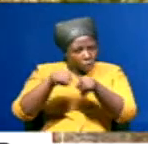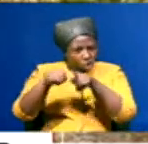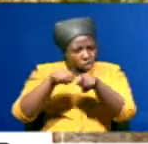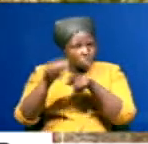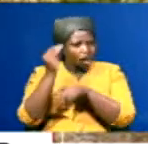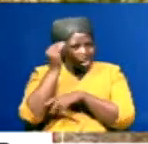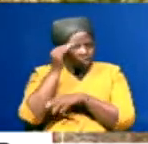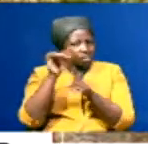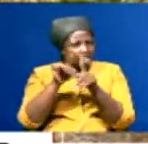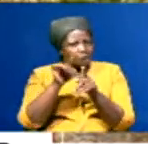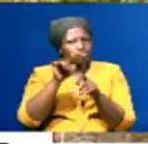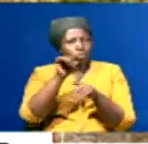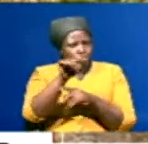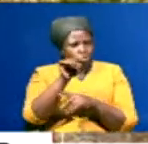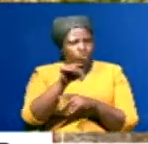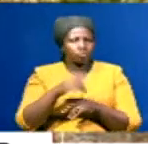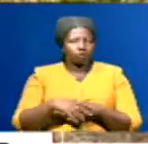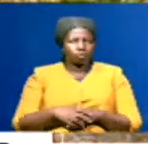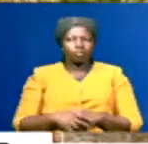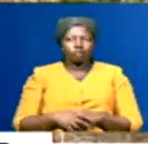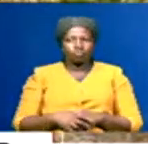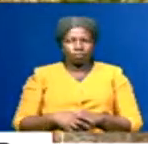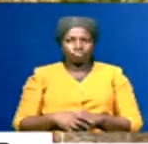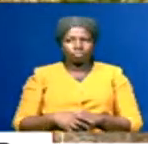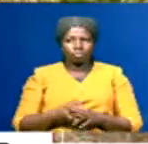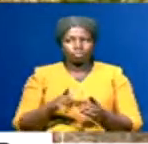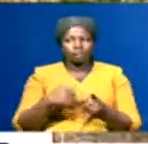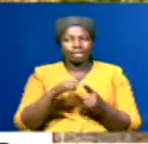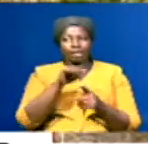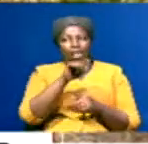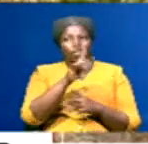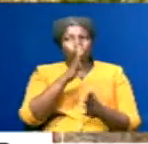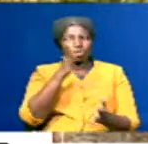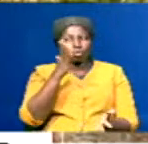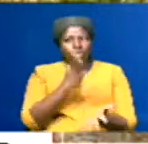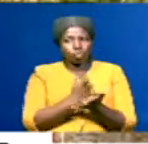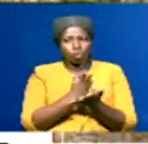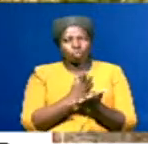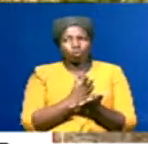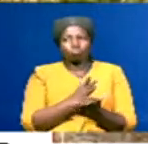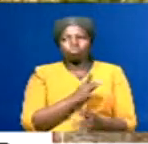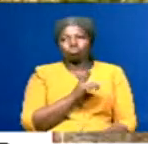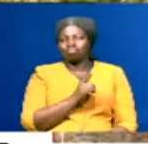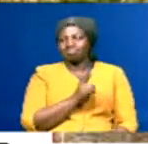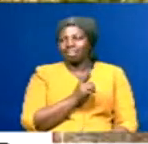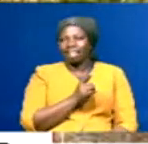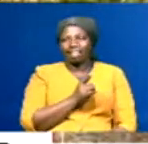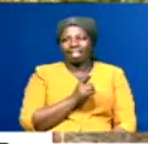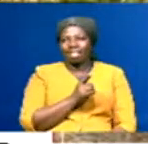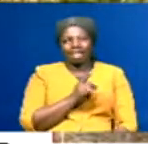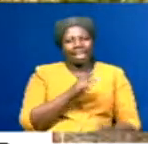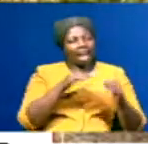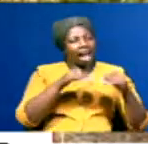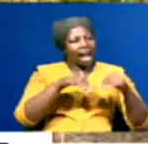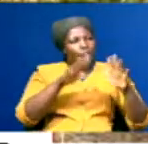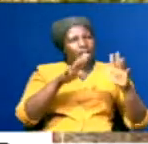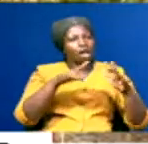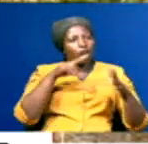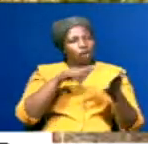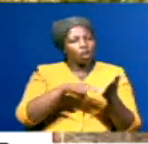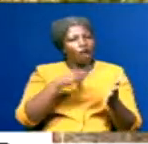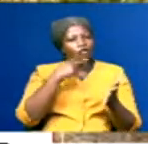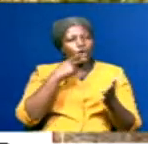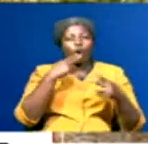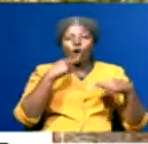have. I too can do it. It was exactly outside Norfolk Hotel and opposite